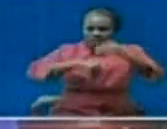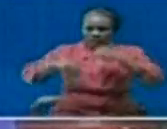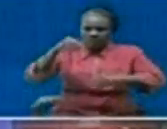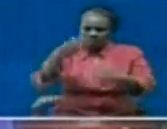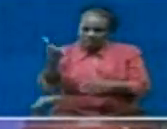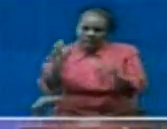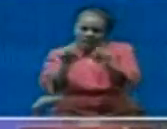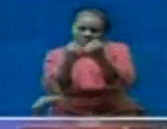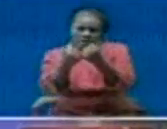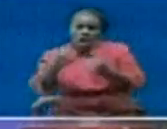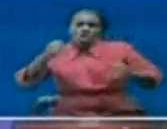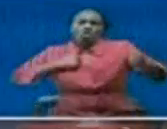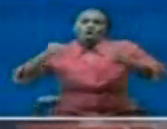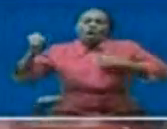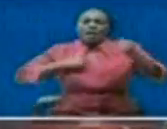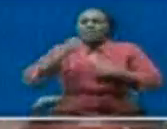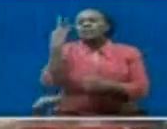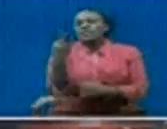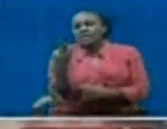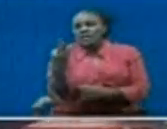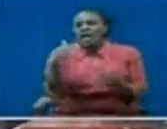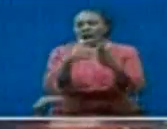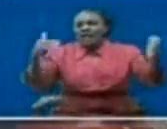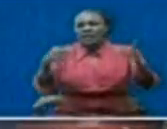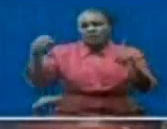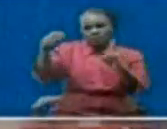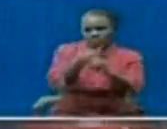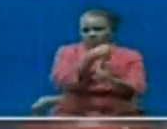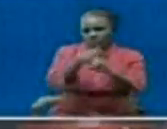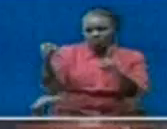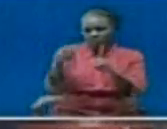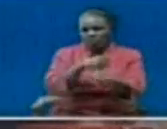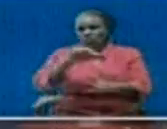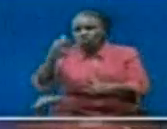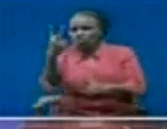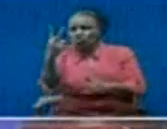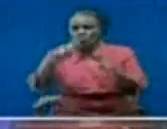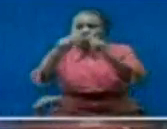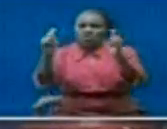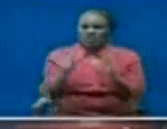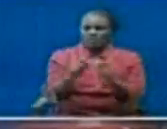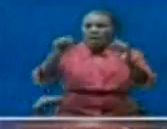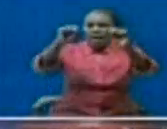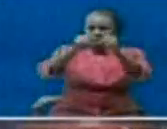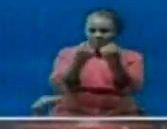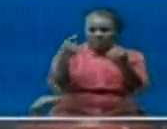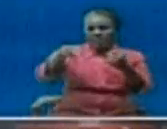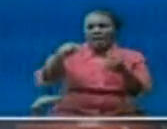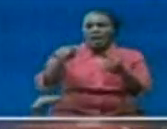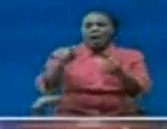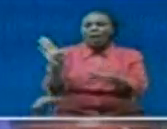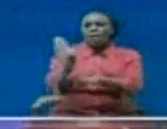in Rwanda, 3 referenda, was against the violence between the Hutu and the Tutsi. The referendums that were held in